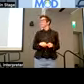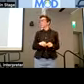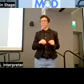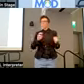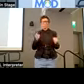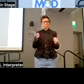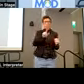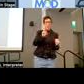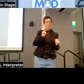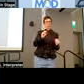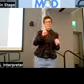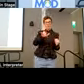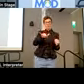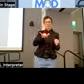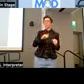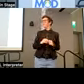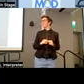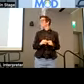want to take it? Thank